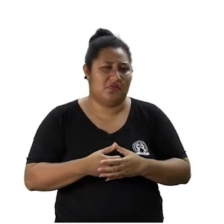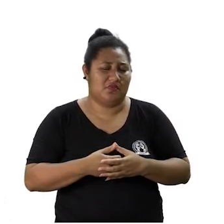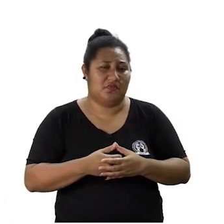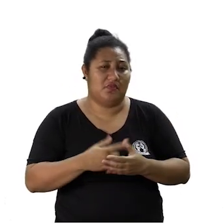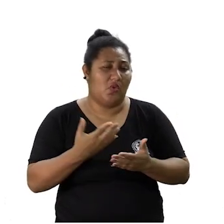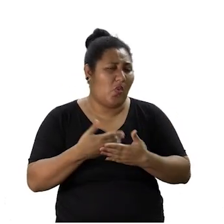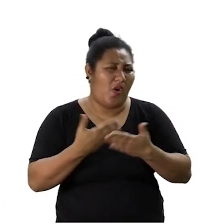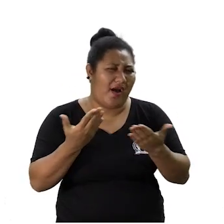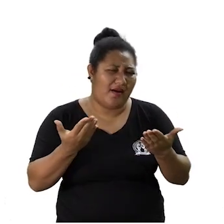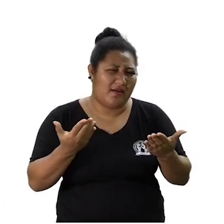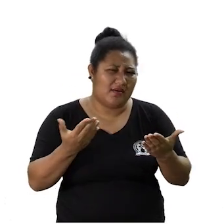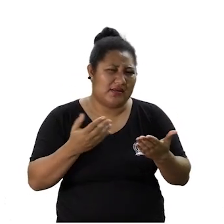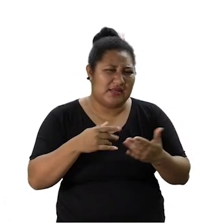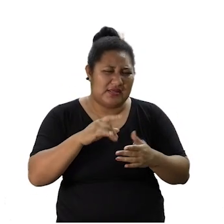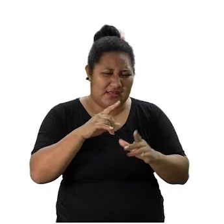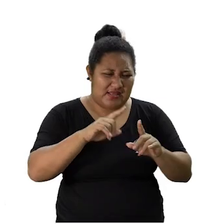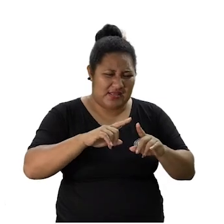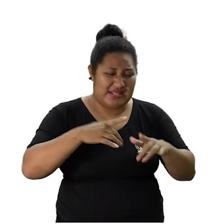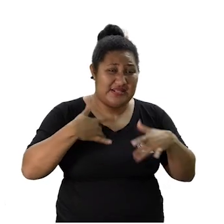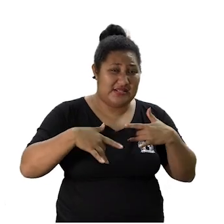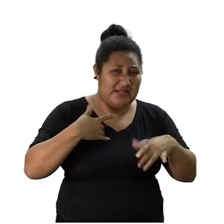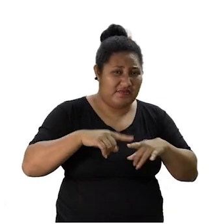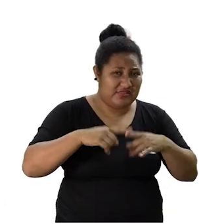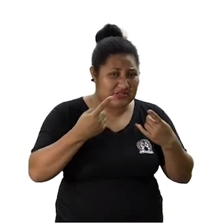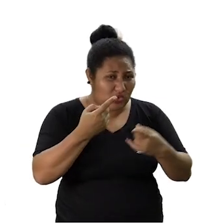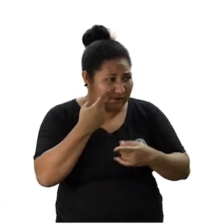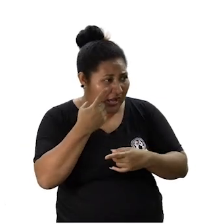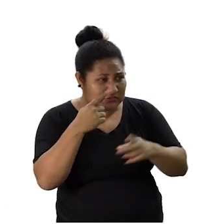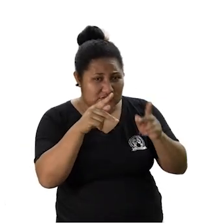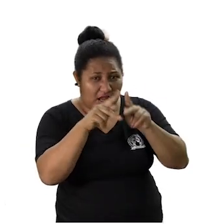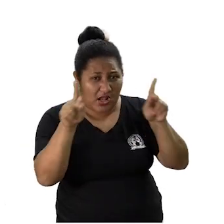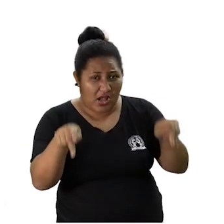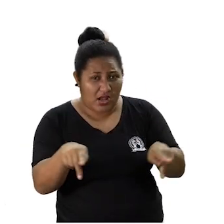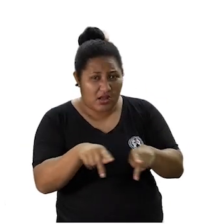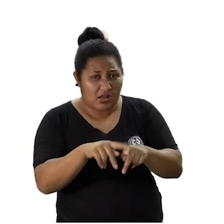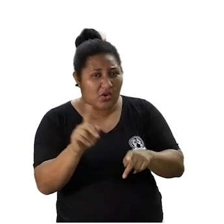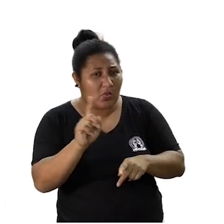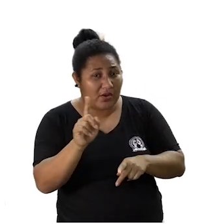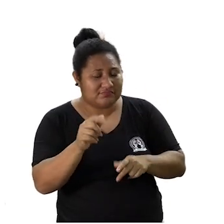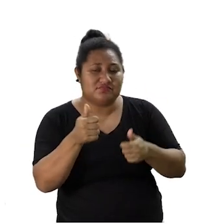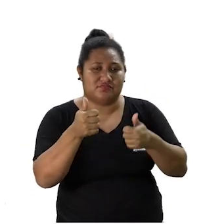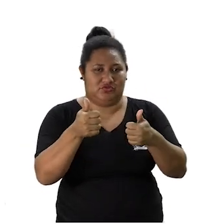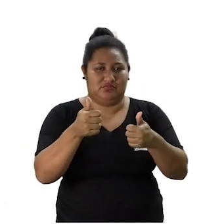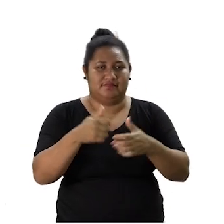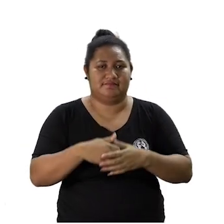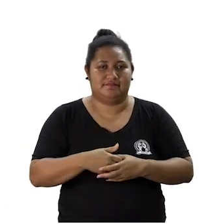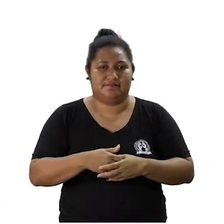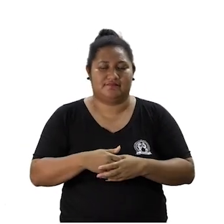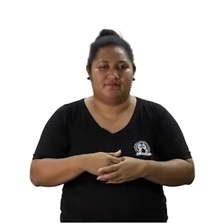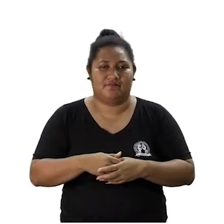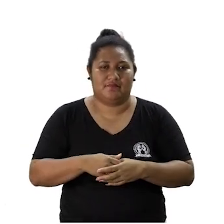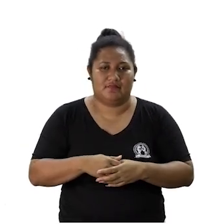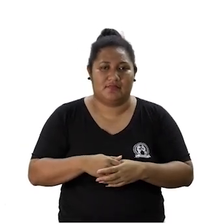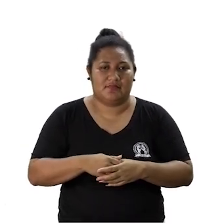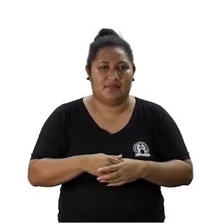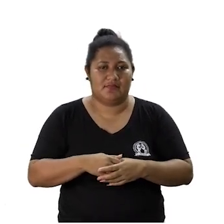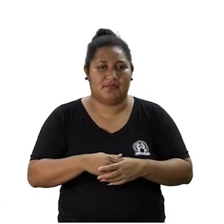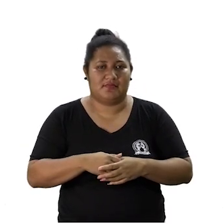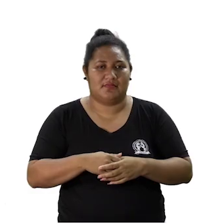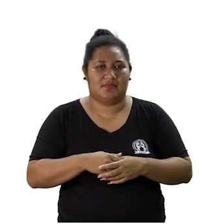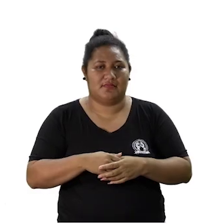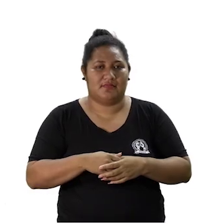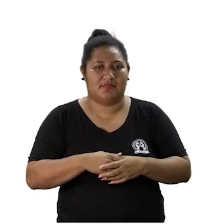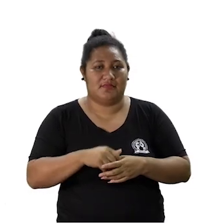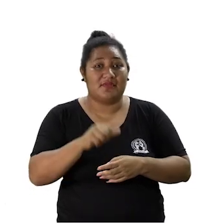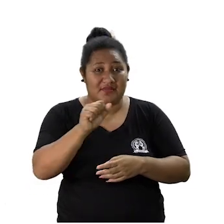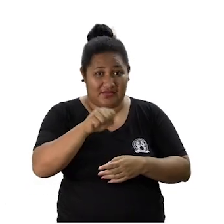Oani mea olo e vai mai e tono le ata lea. Le lei. O